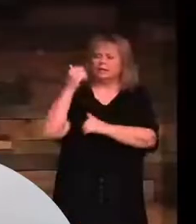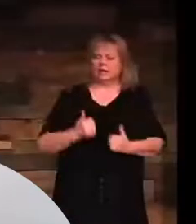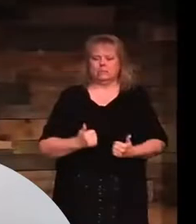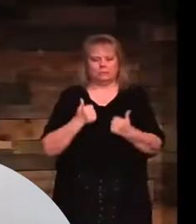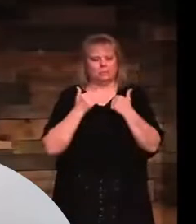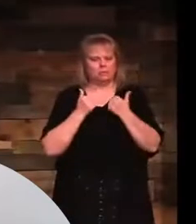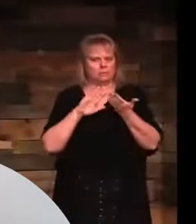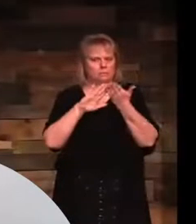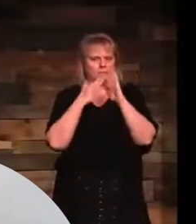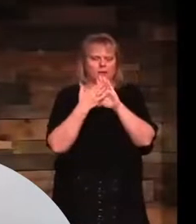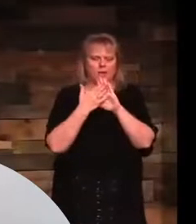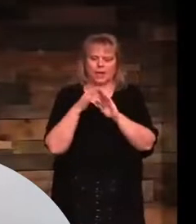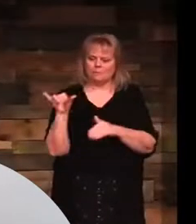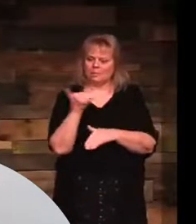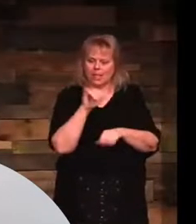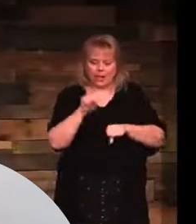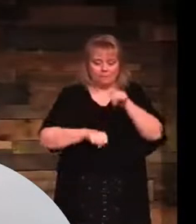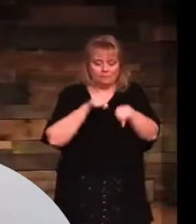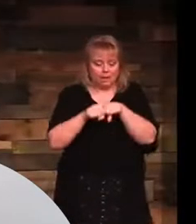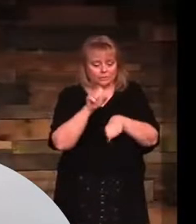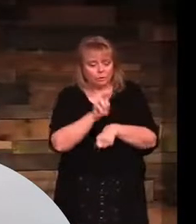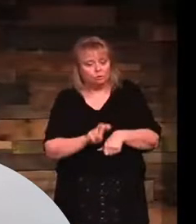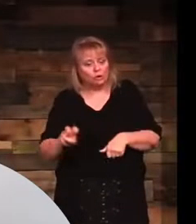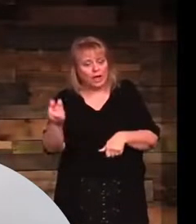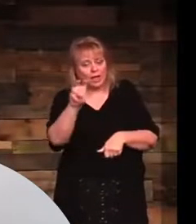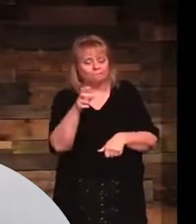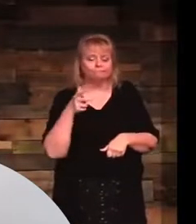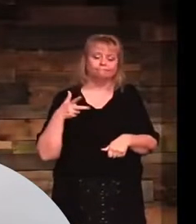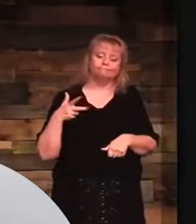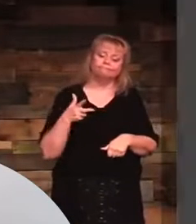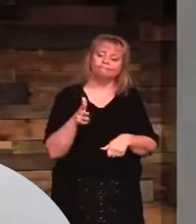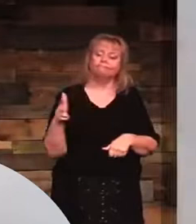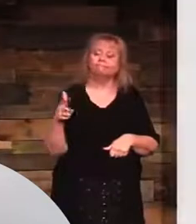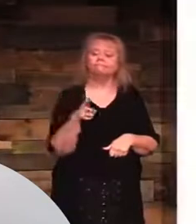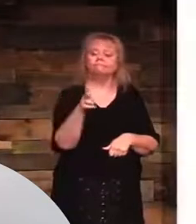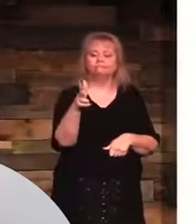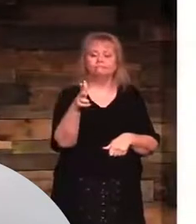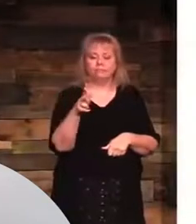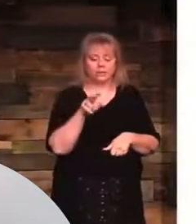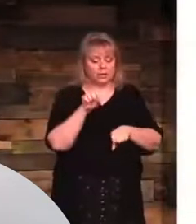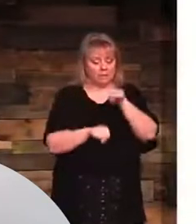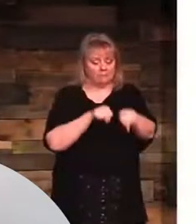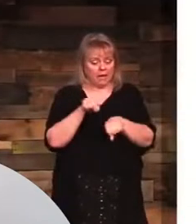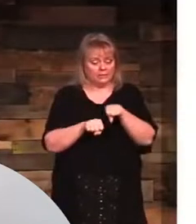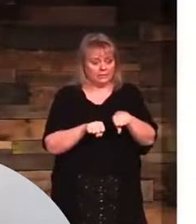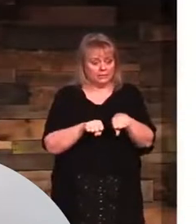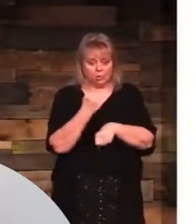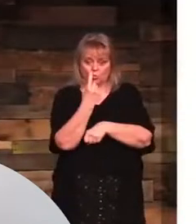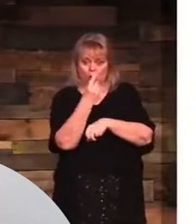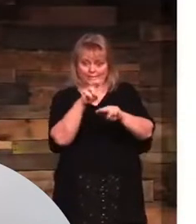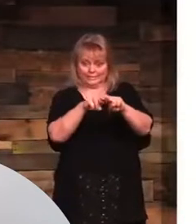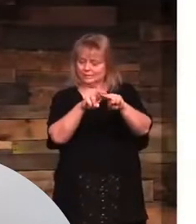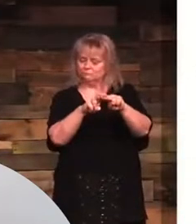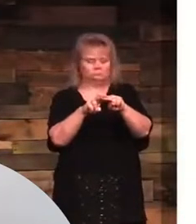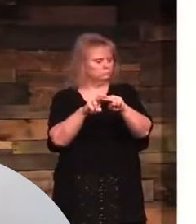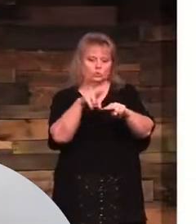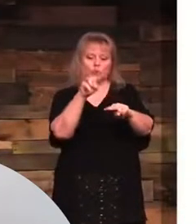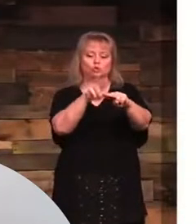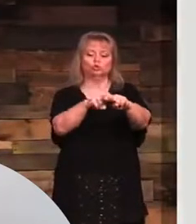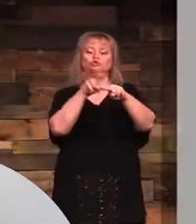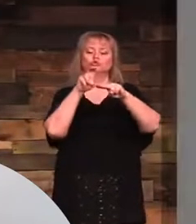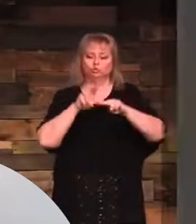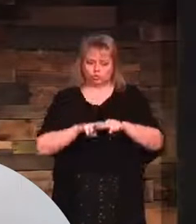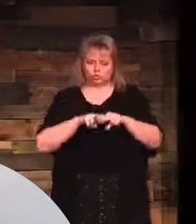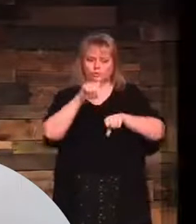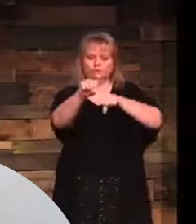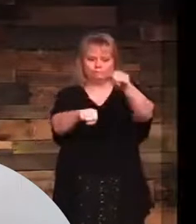like a bicycle ride. Only the bike was a two-seated tandem bicycle. And I noticed that Christ started